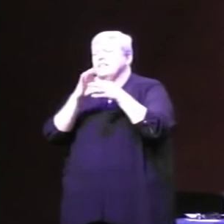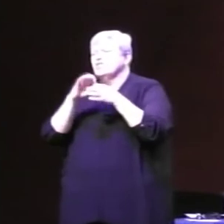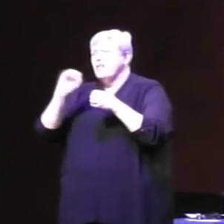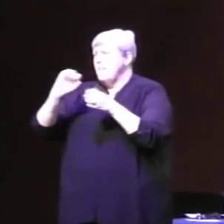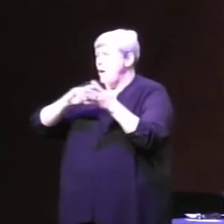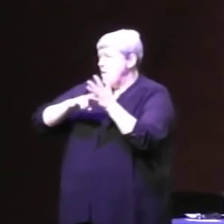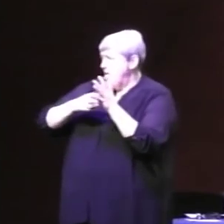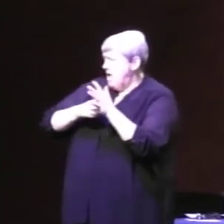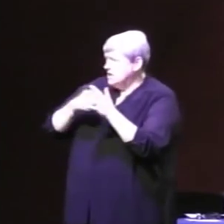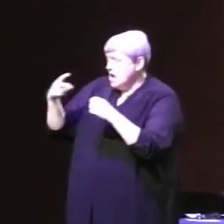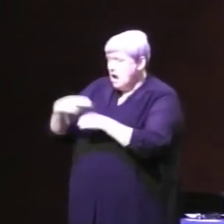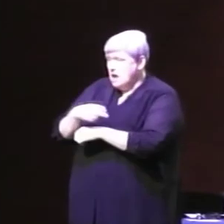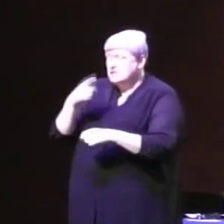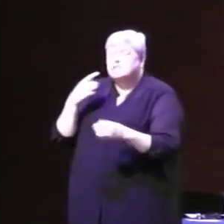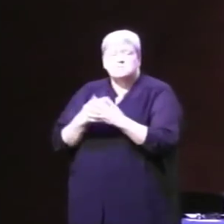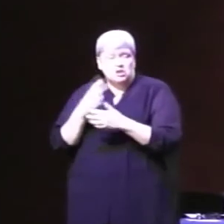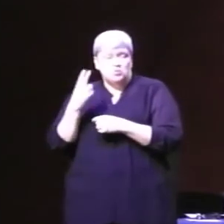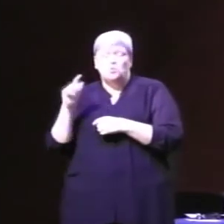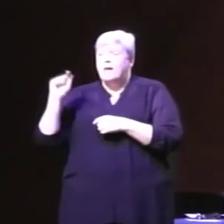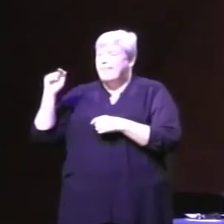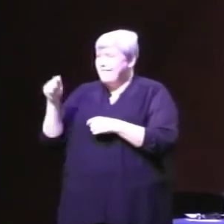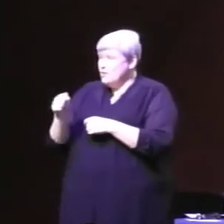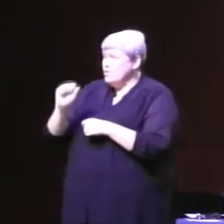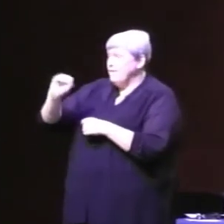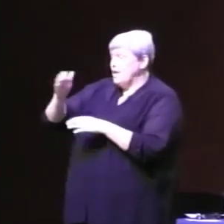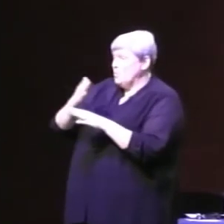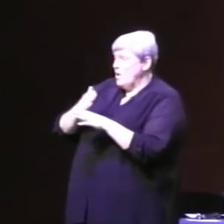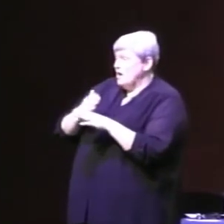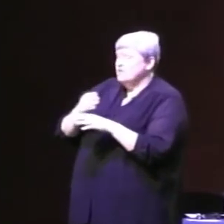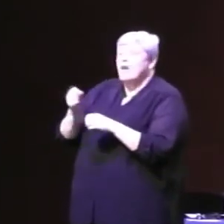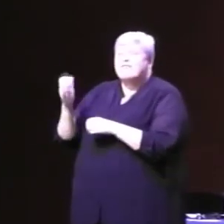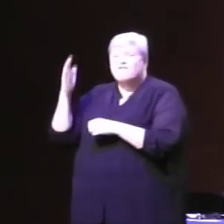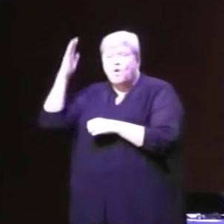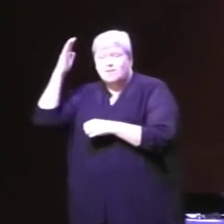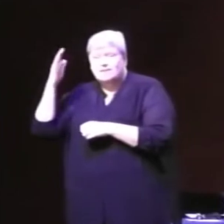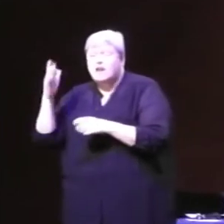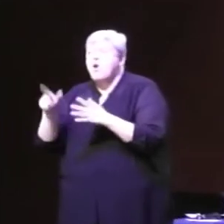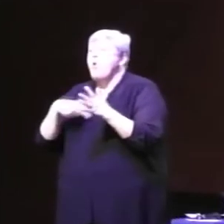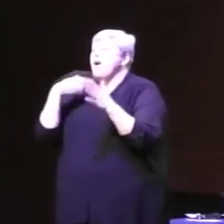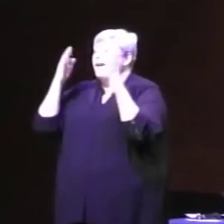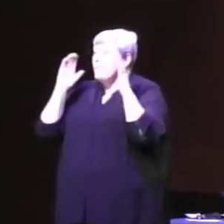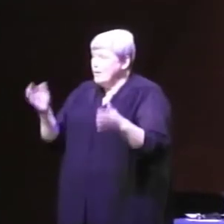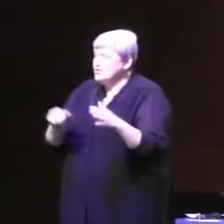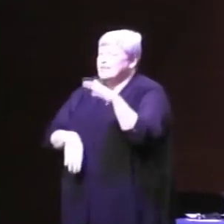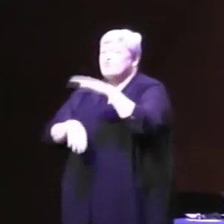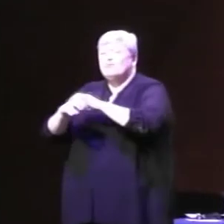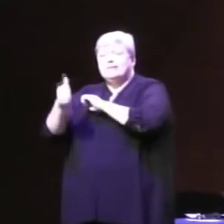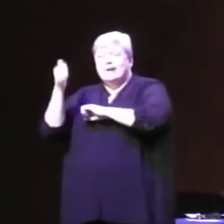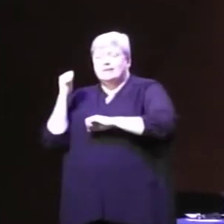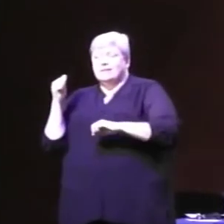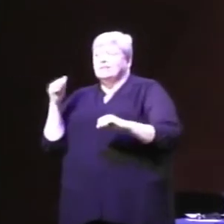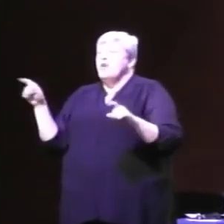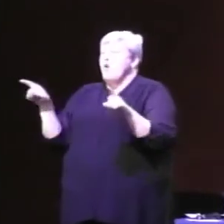to make 2,000 of their employees either voluntarily or compulsorily redundant. Parallel to this, they are making